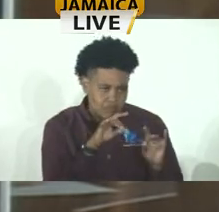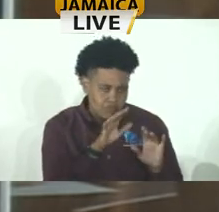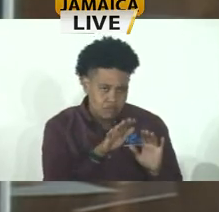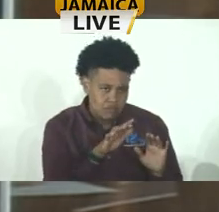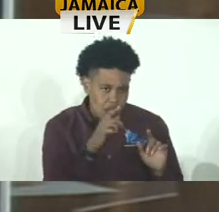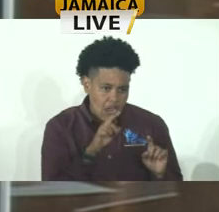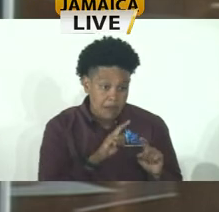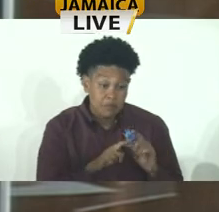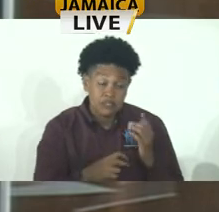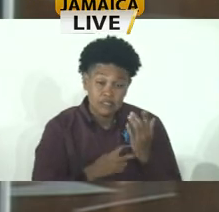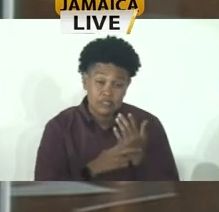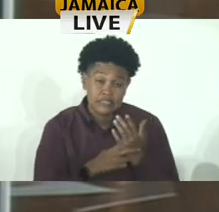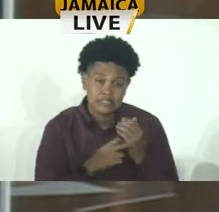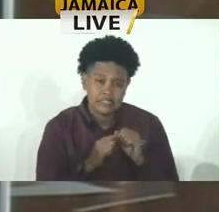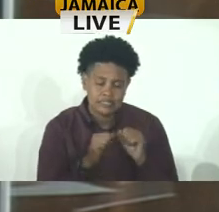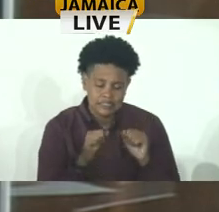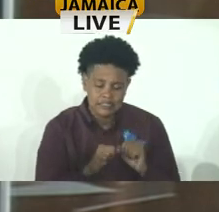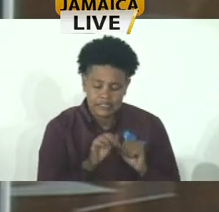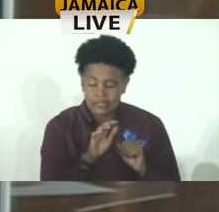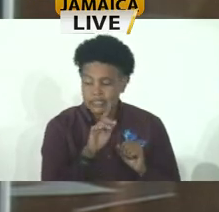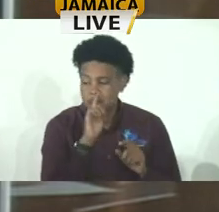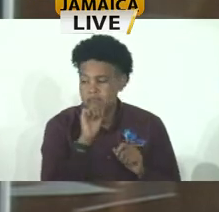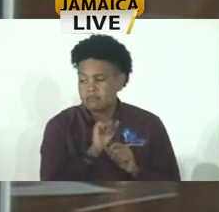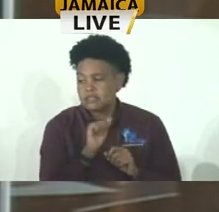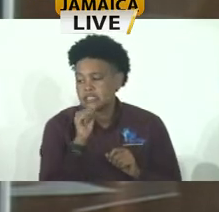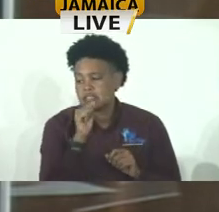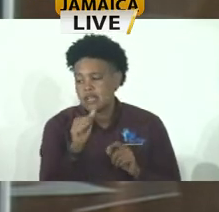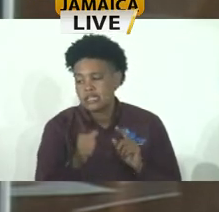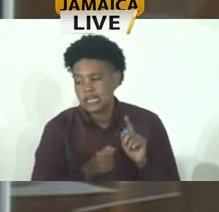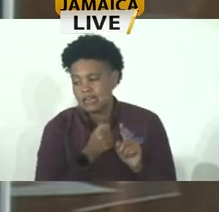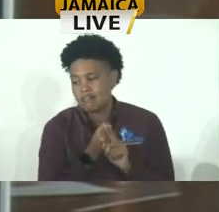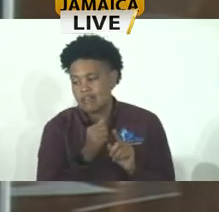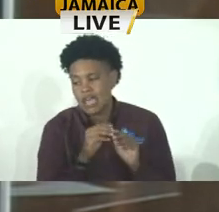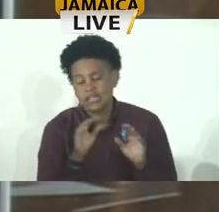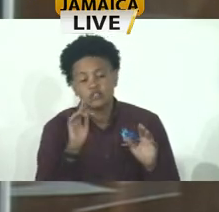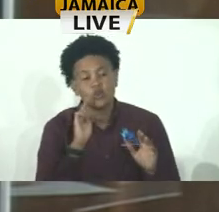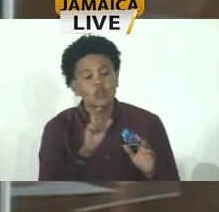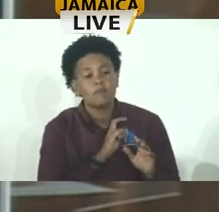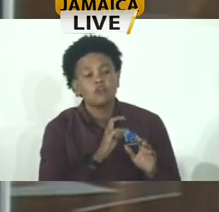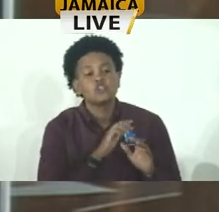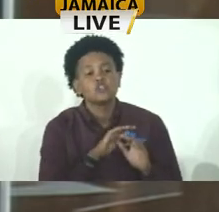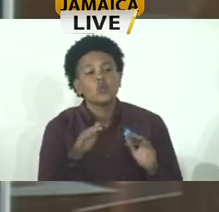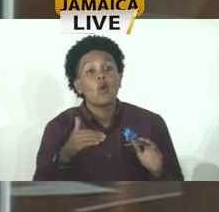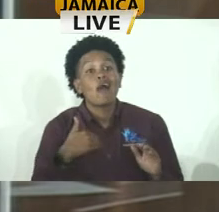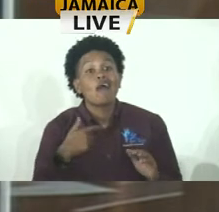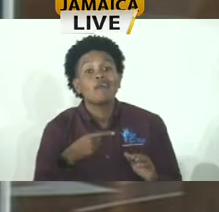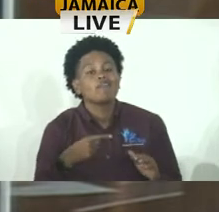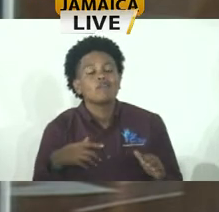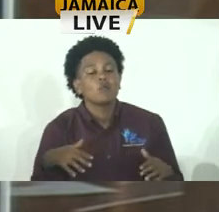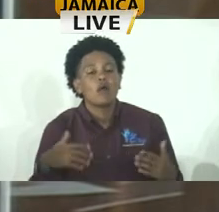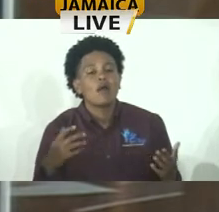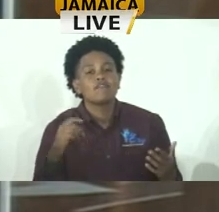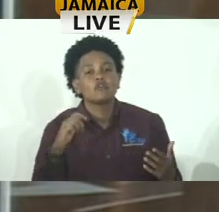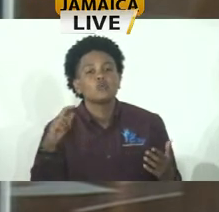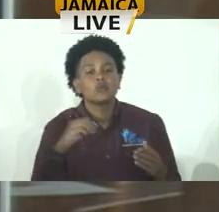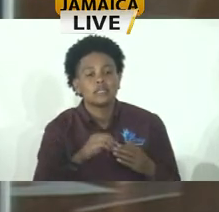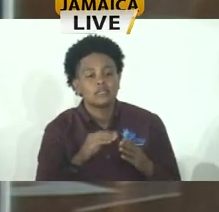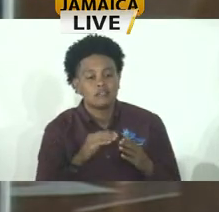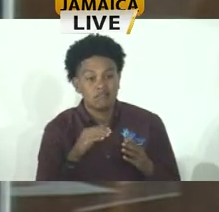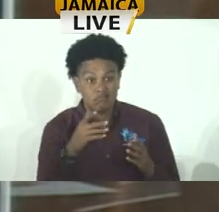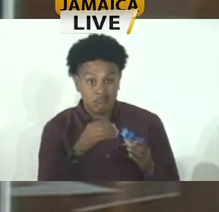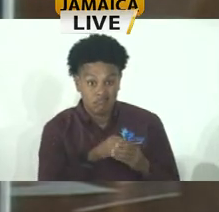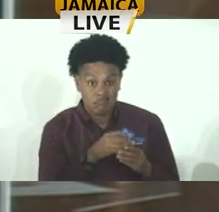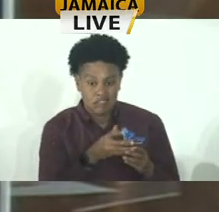the ticketing system is not in effect so the police do not have that tool in the toolbox for dealing